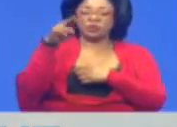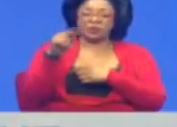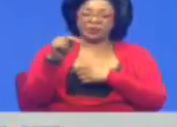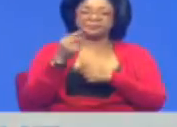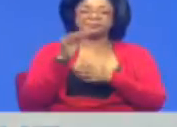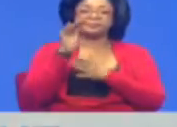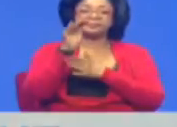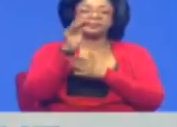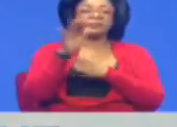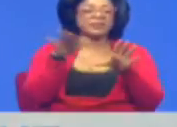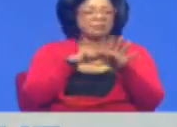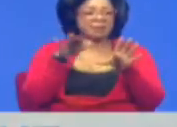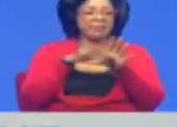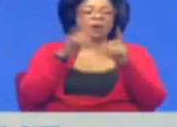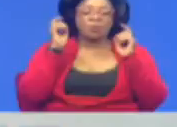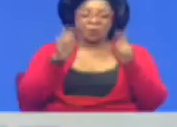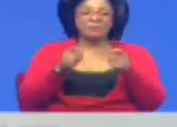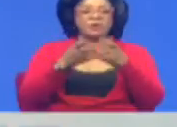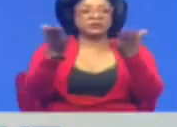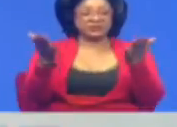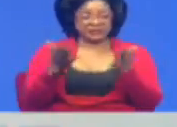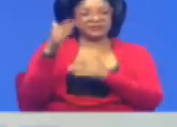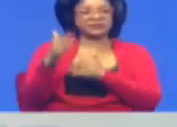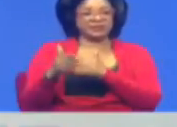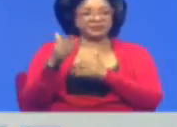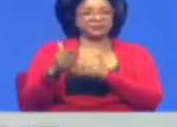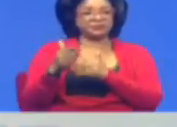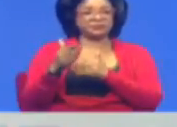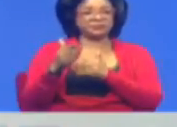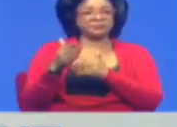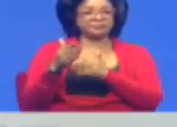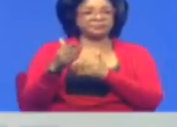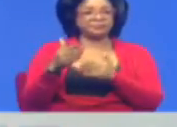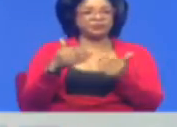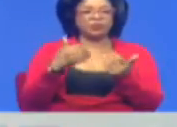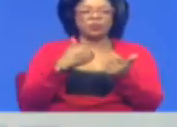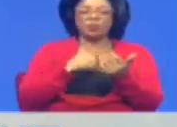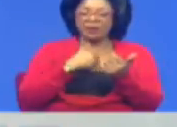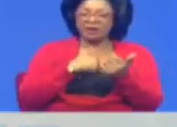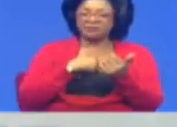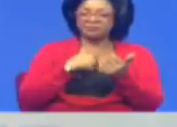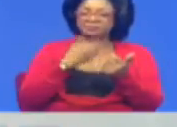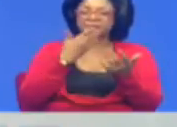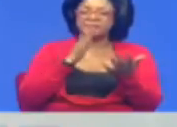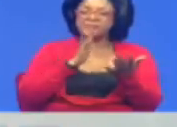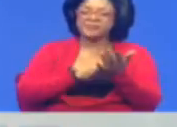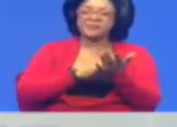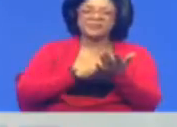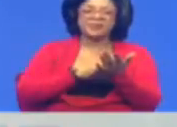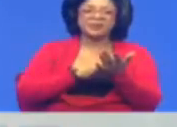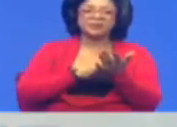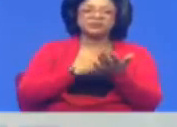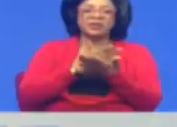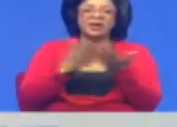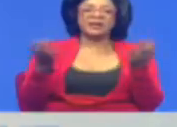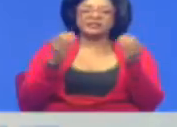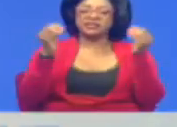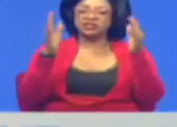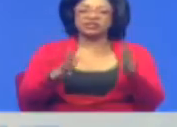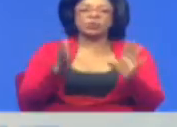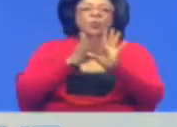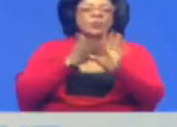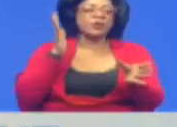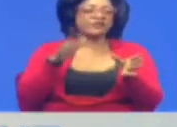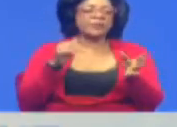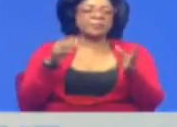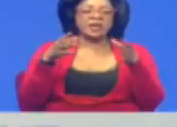will still be on his side. We don't have even a single letter of any teacher withdrawing from the